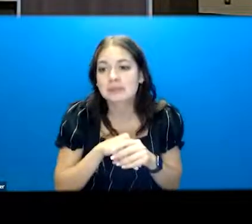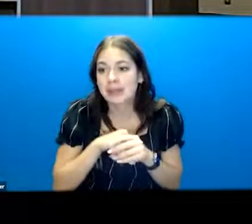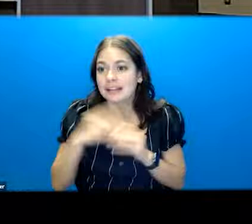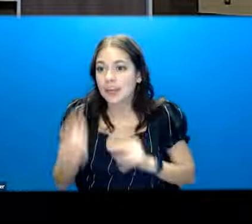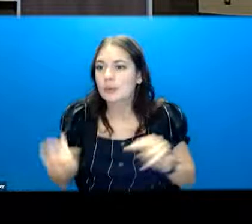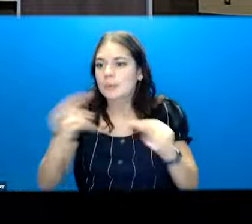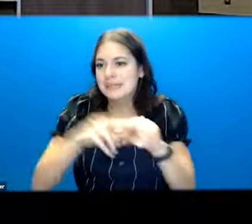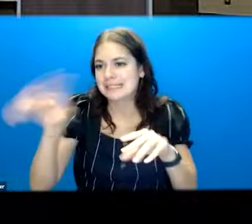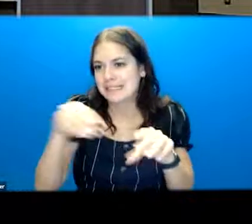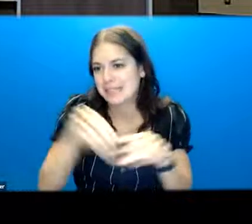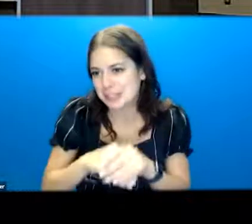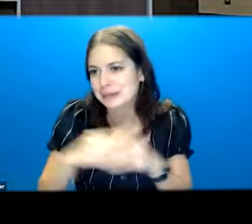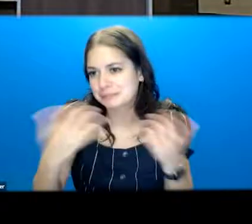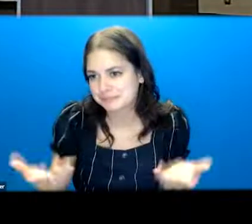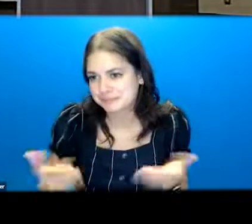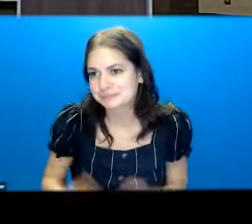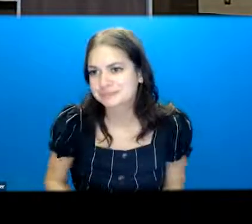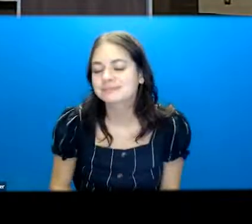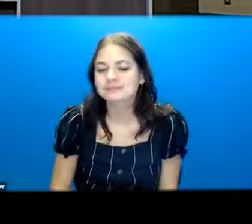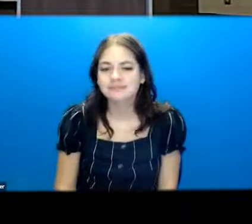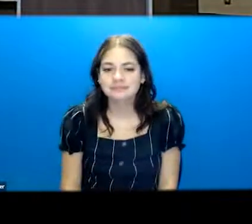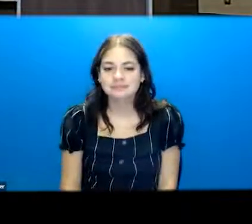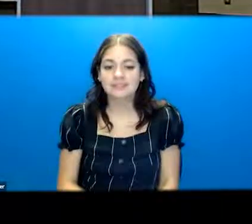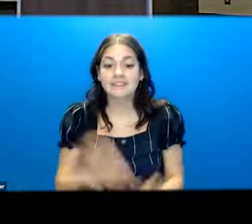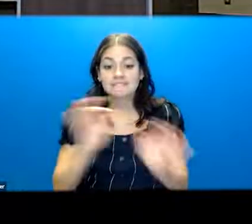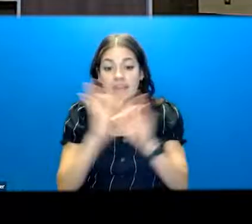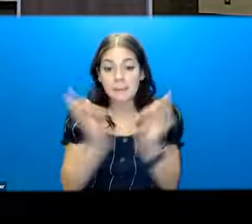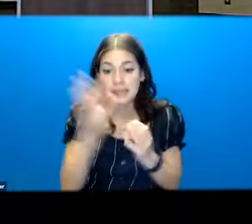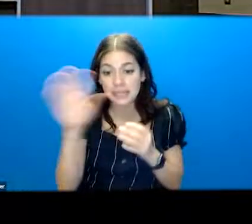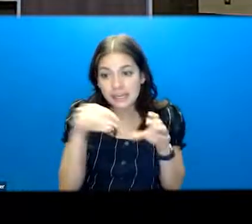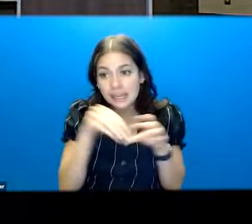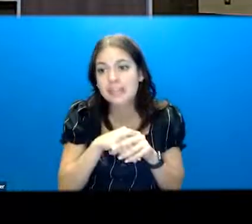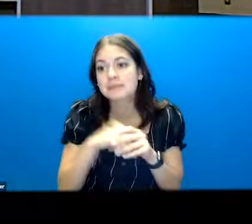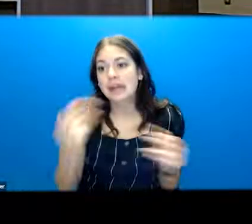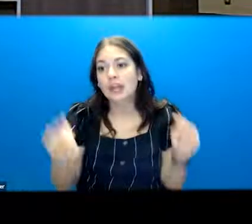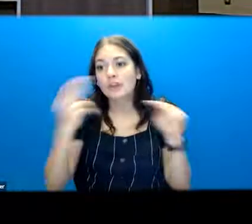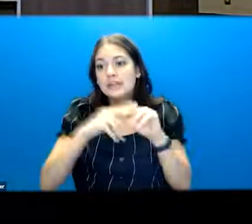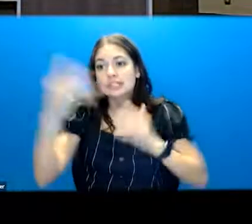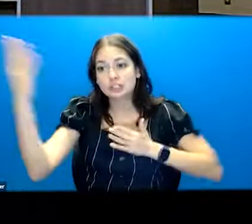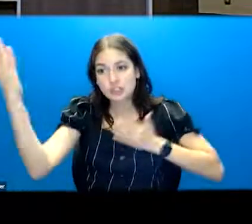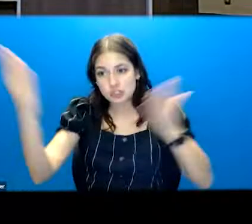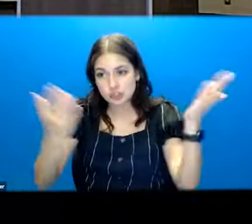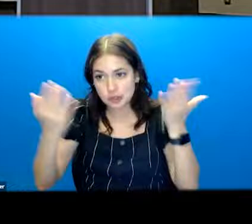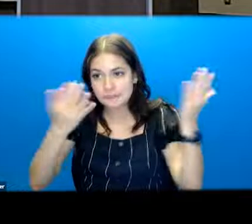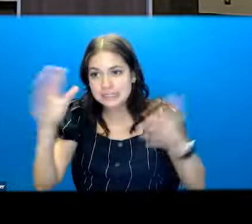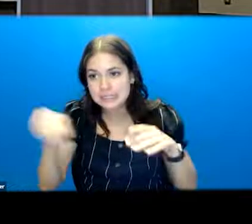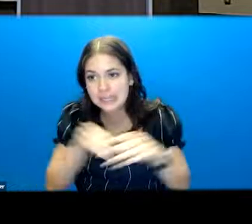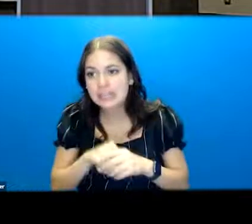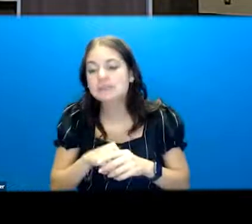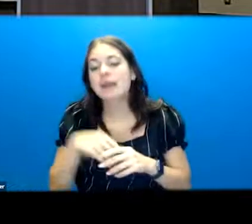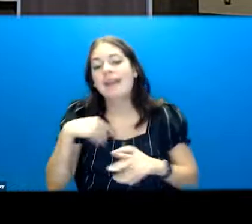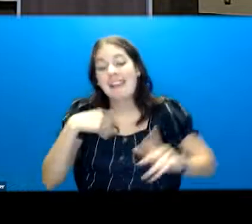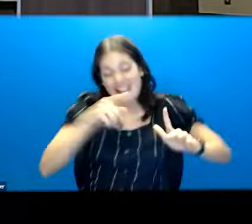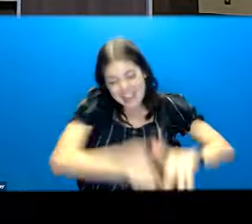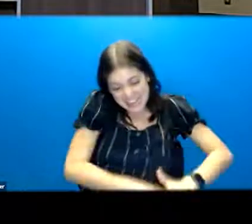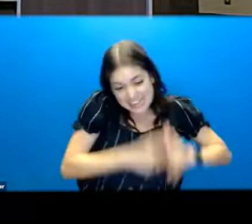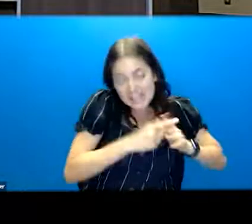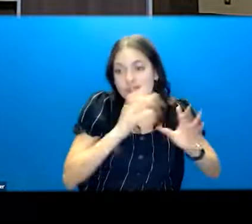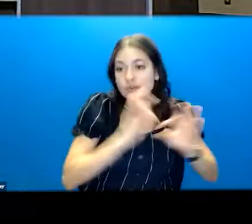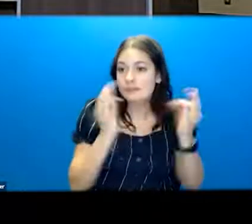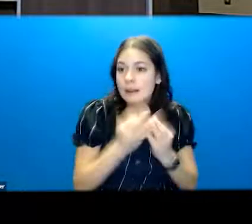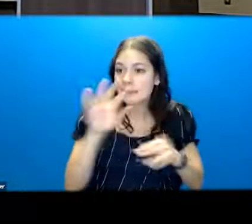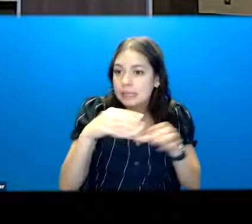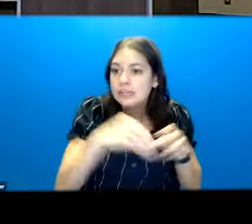engagement increases engagement. Family engagement increases service user engagement, and initial family